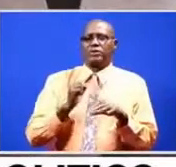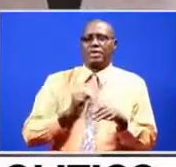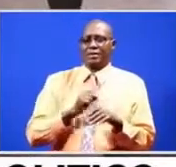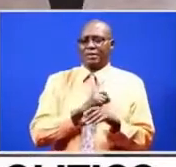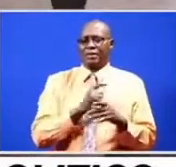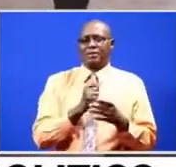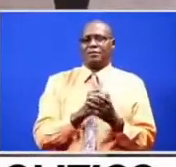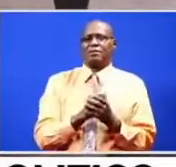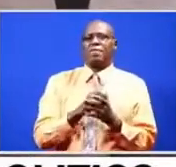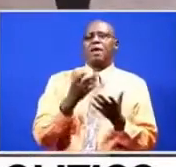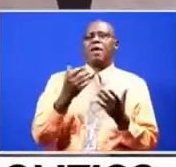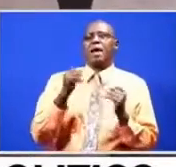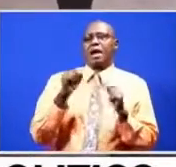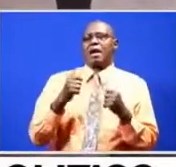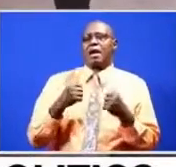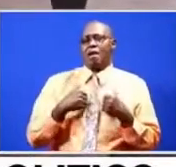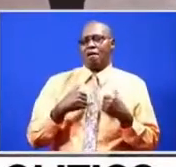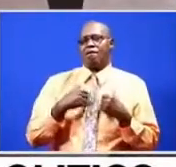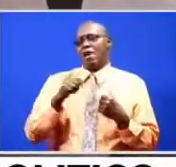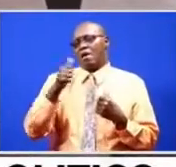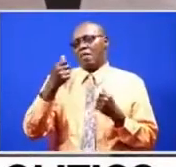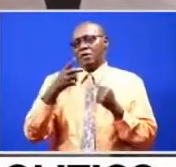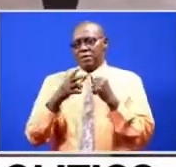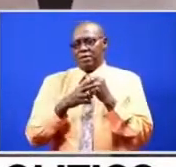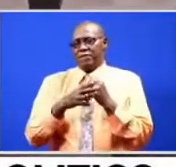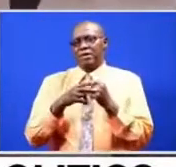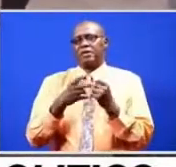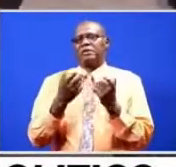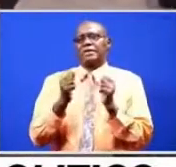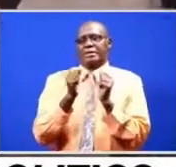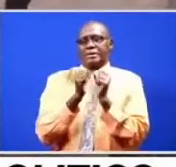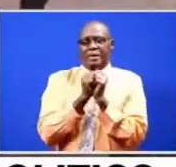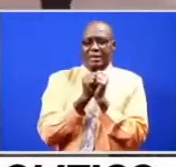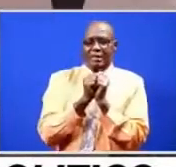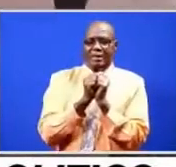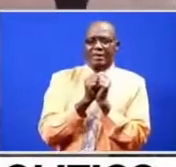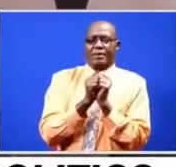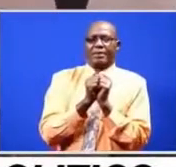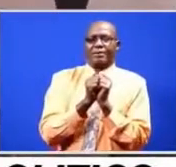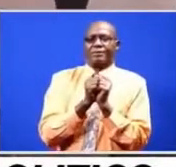can have at least 10 senators elected in the National Assembly.